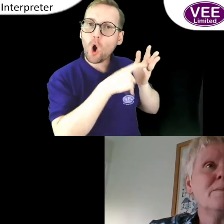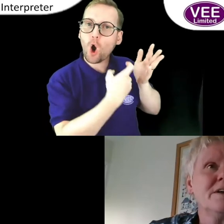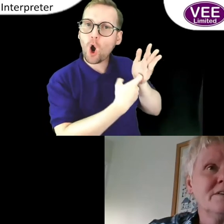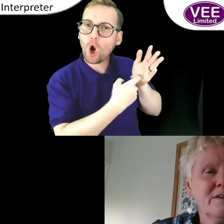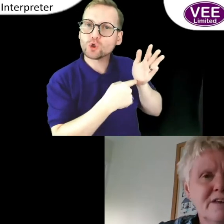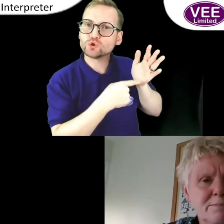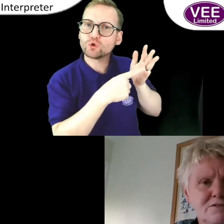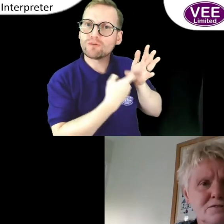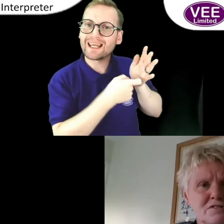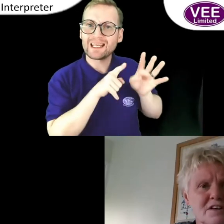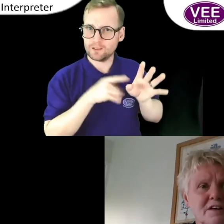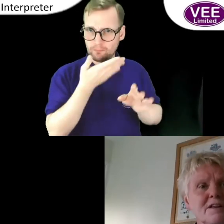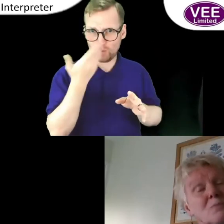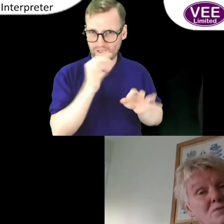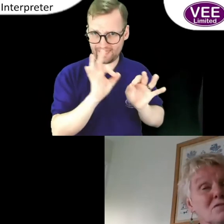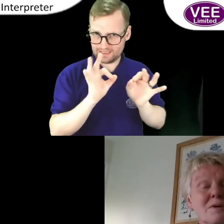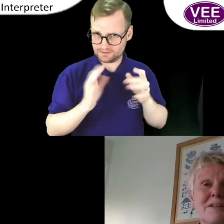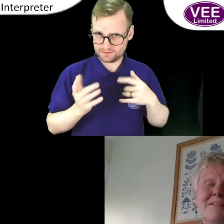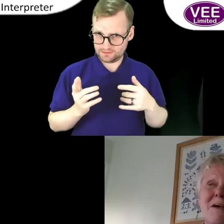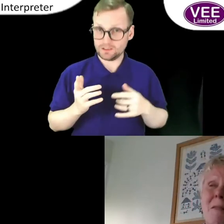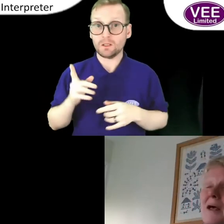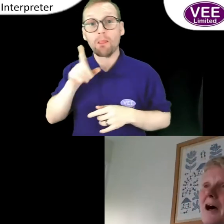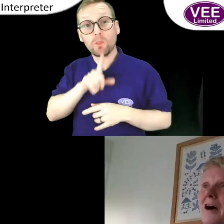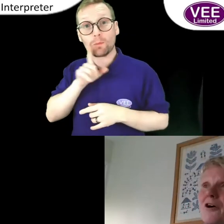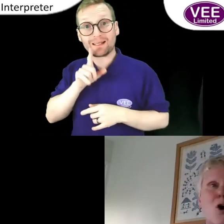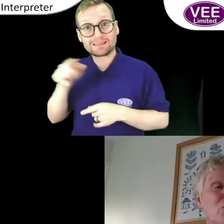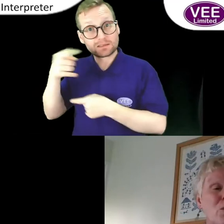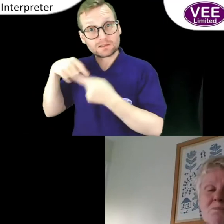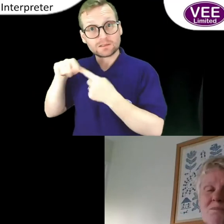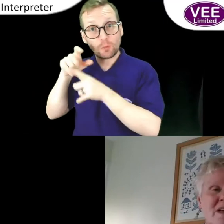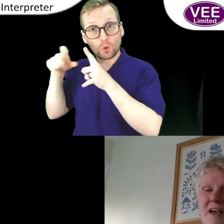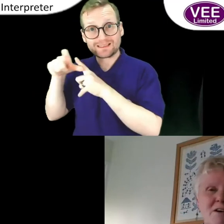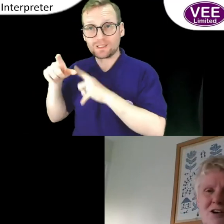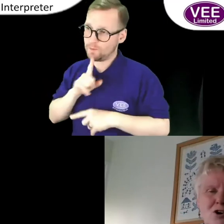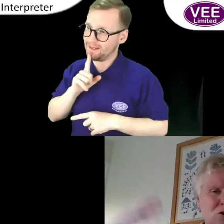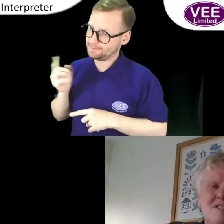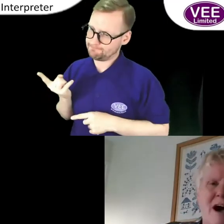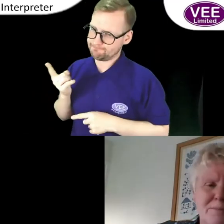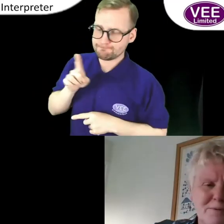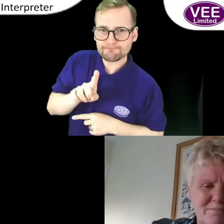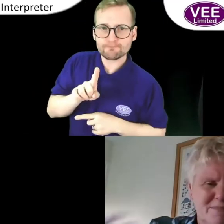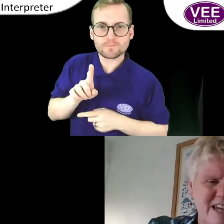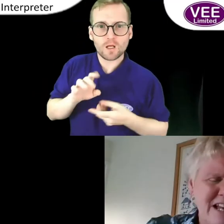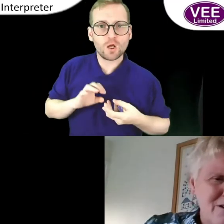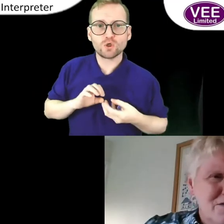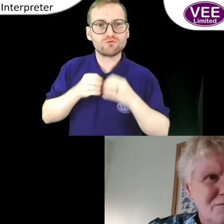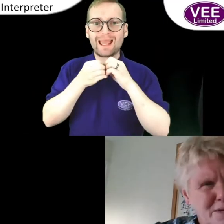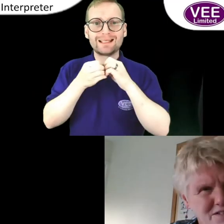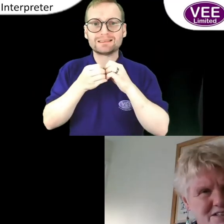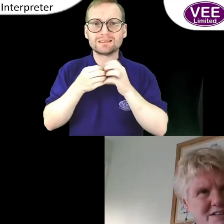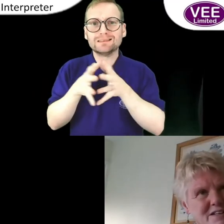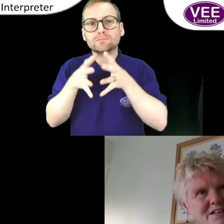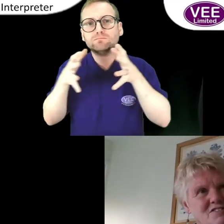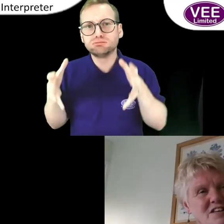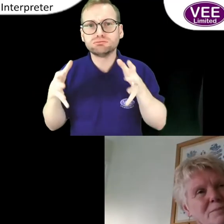The women of Lampedusa, and it was the women, who cooked up kilos of